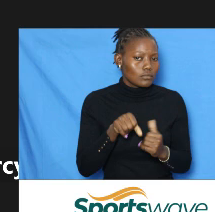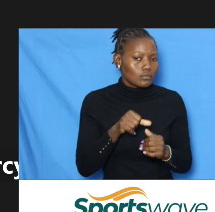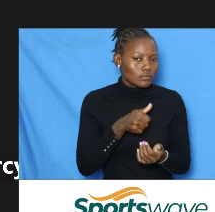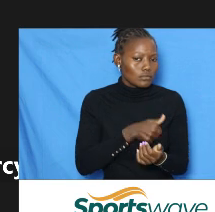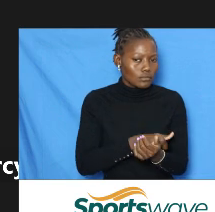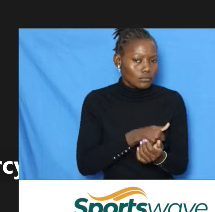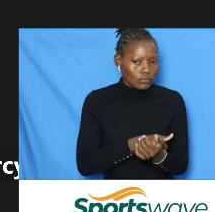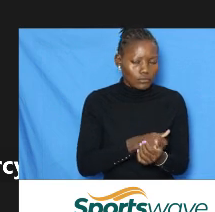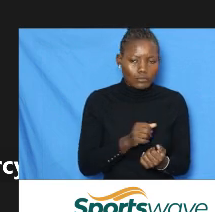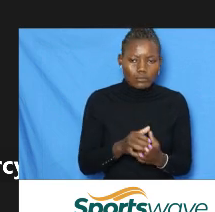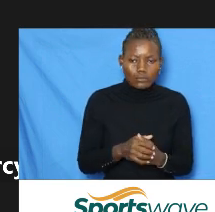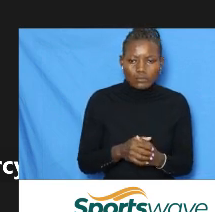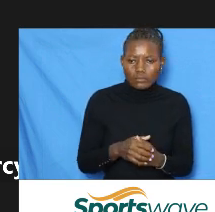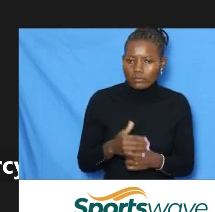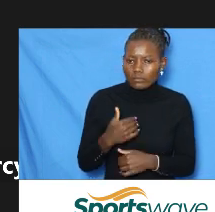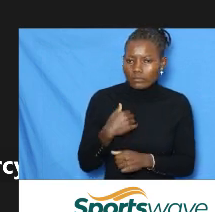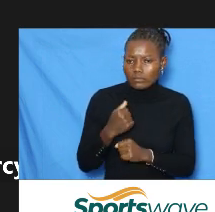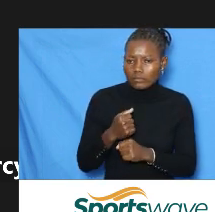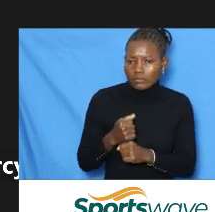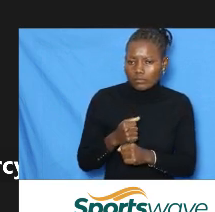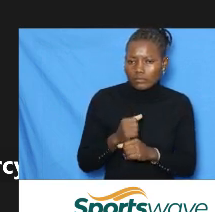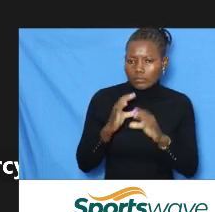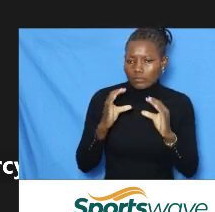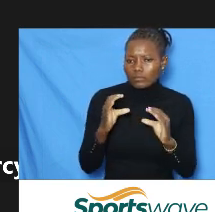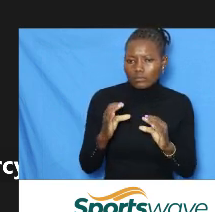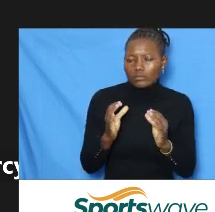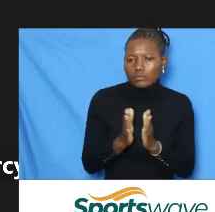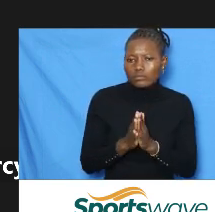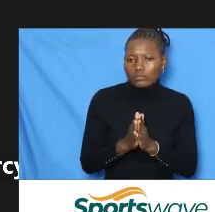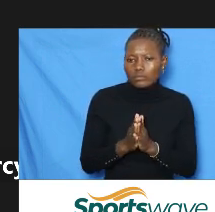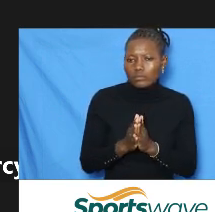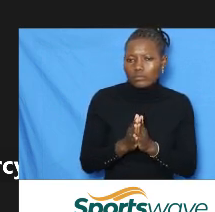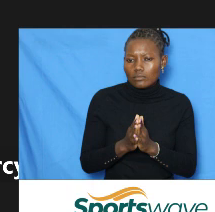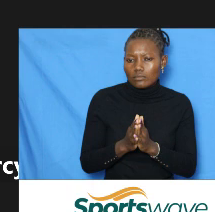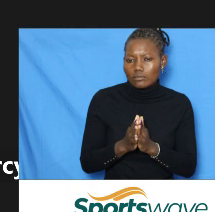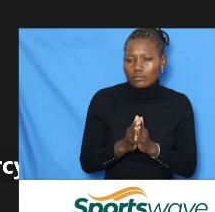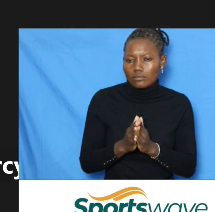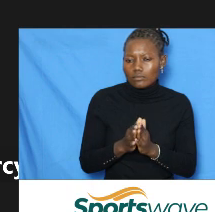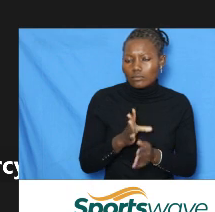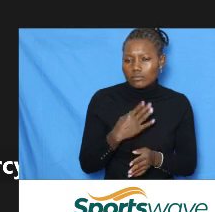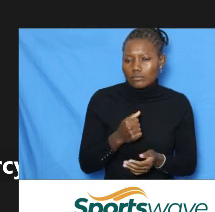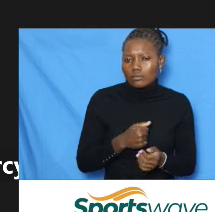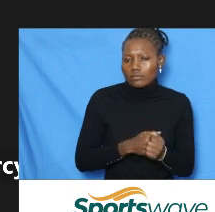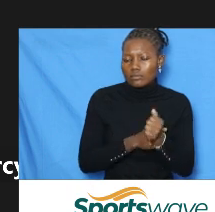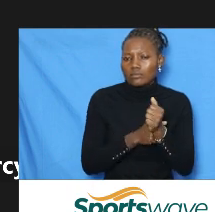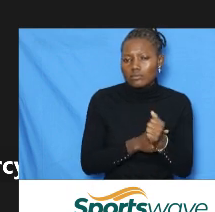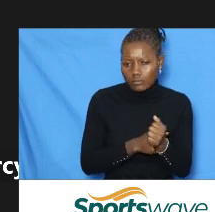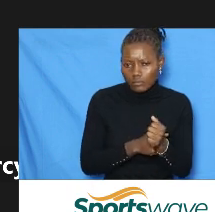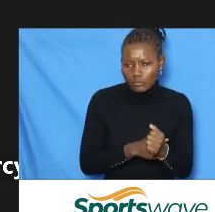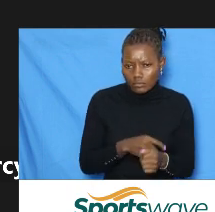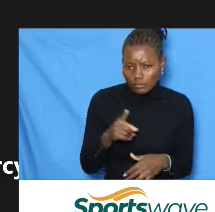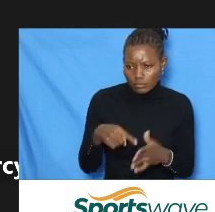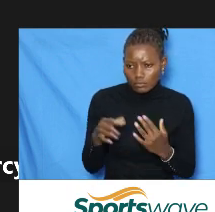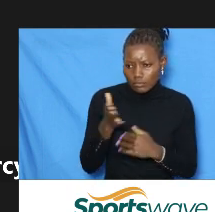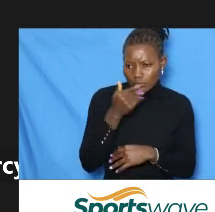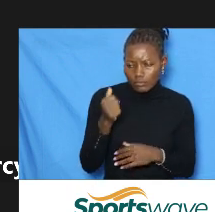anti-doping. I'm working with some coaches, and their question was they needed support around anti-doping. What would be the